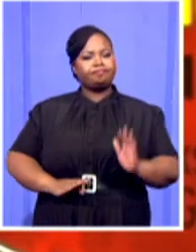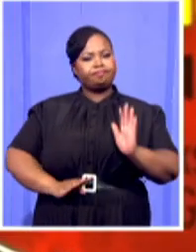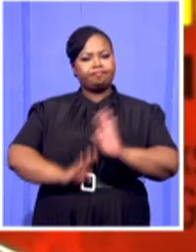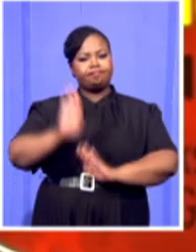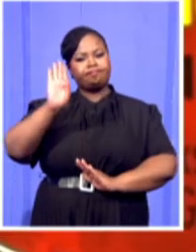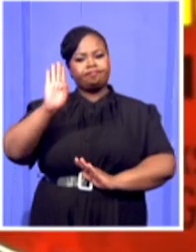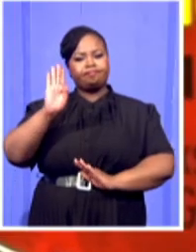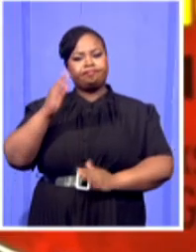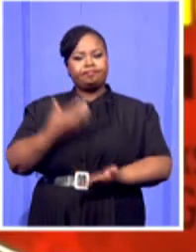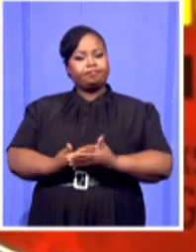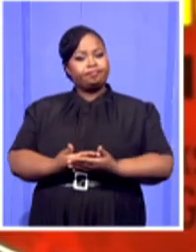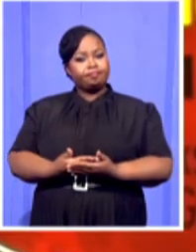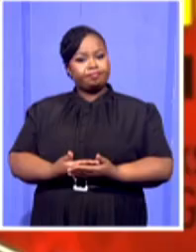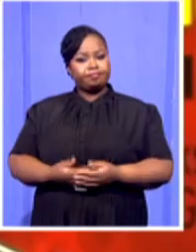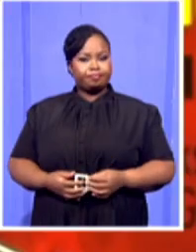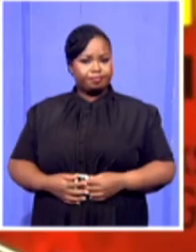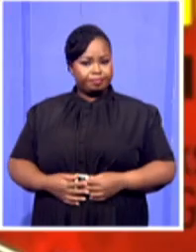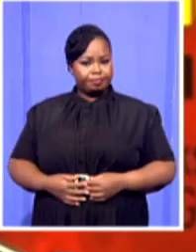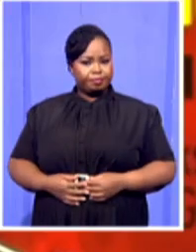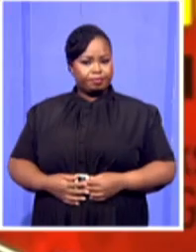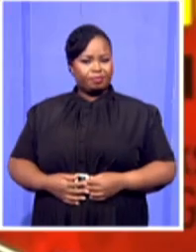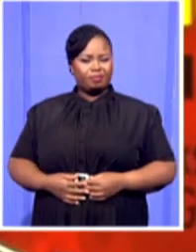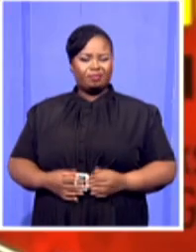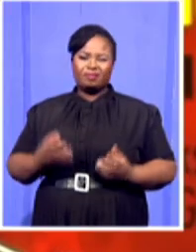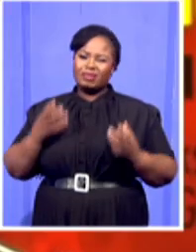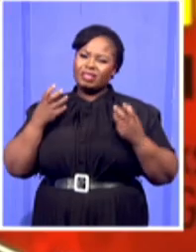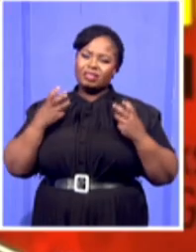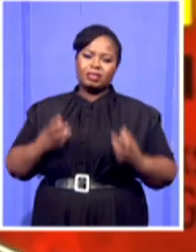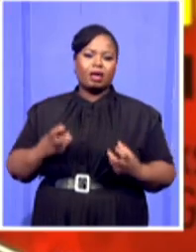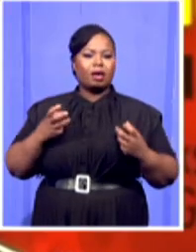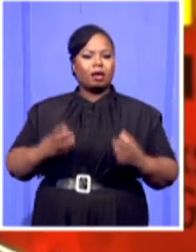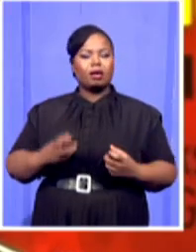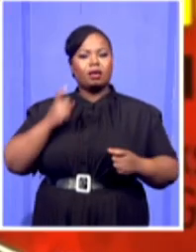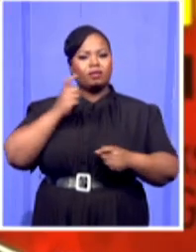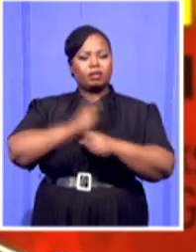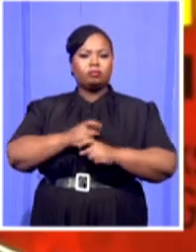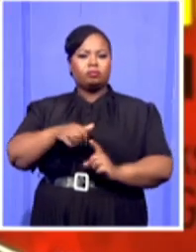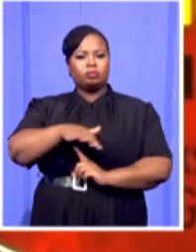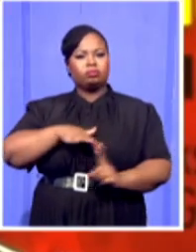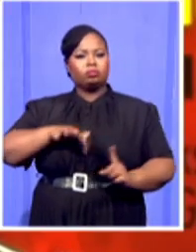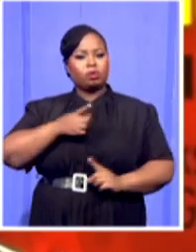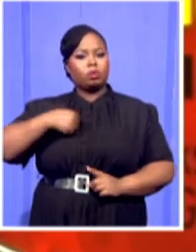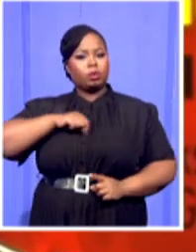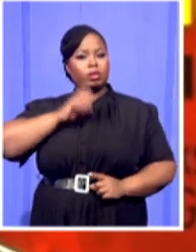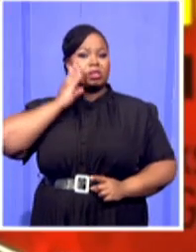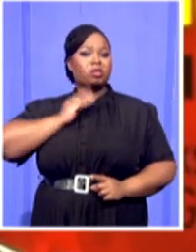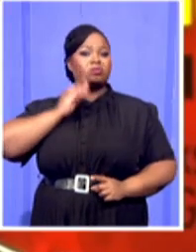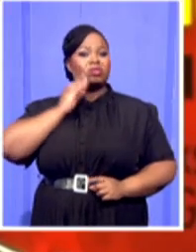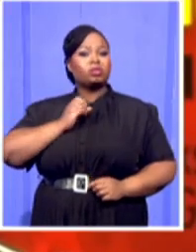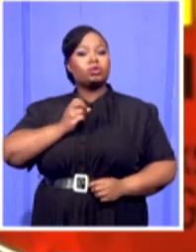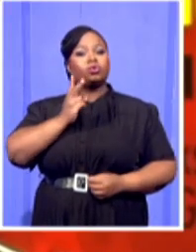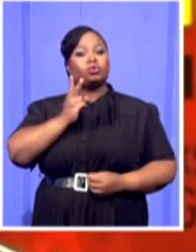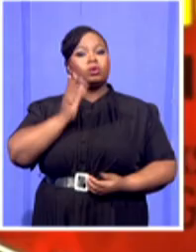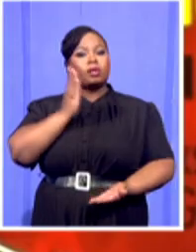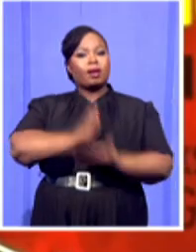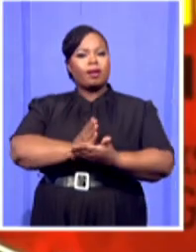improvements under the difficult situation that we have been faced with in the past